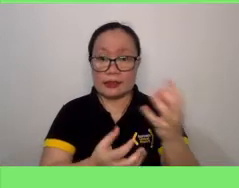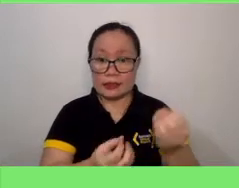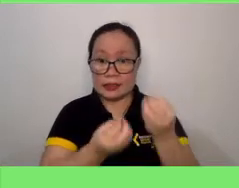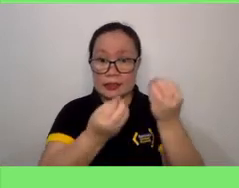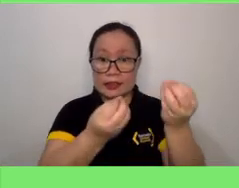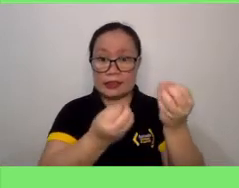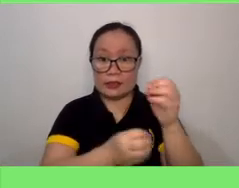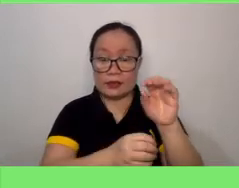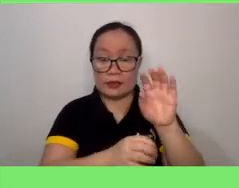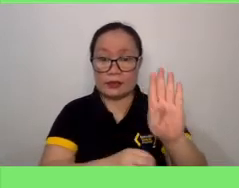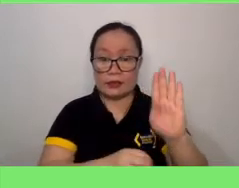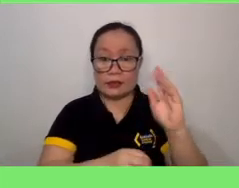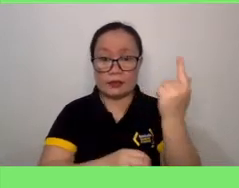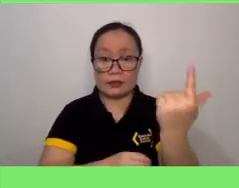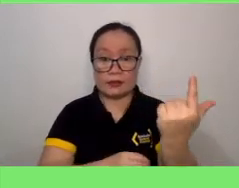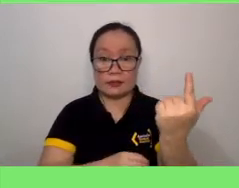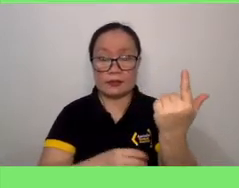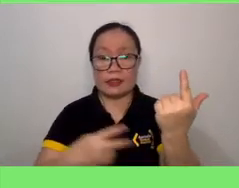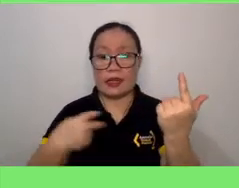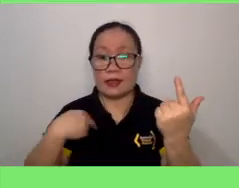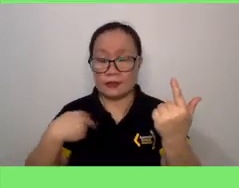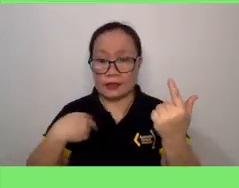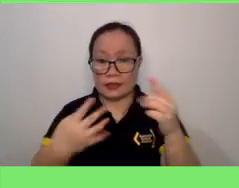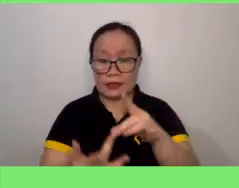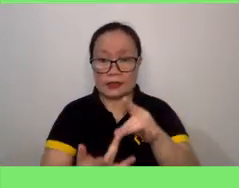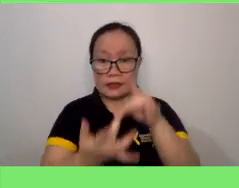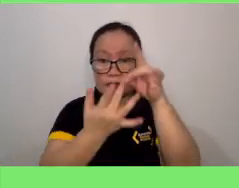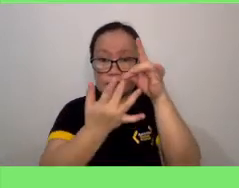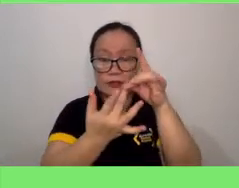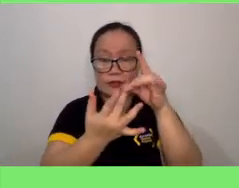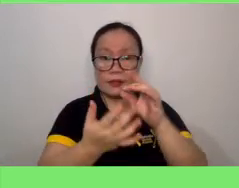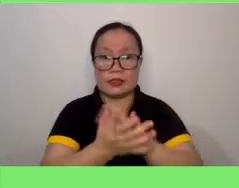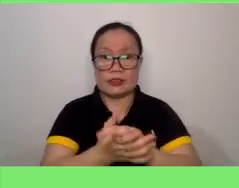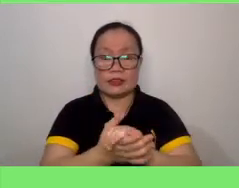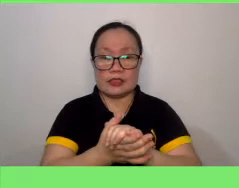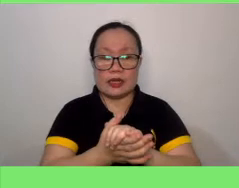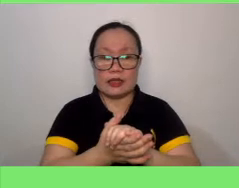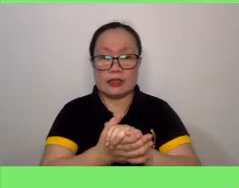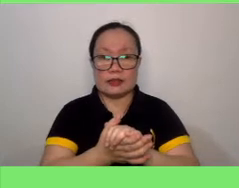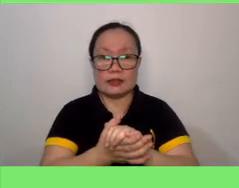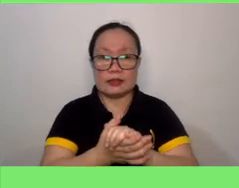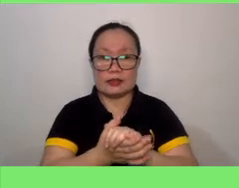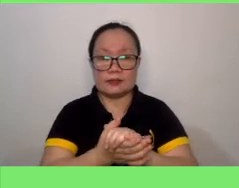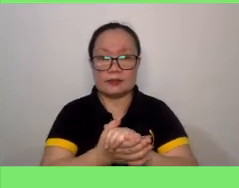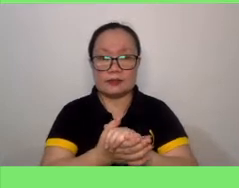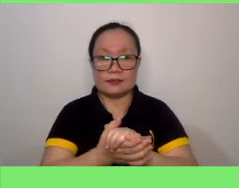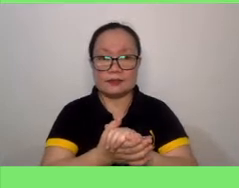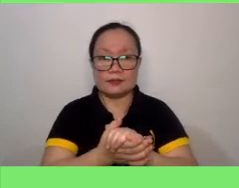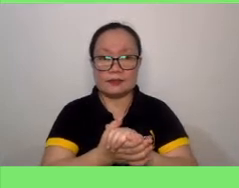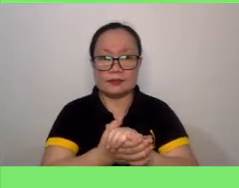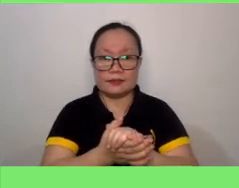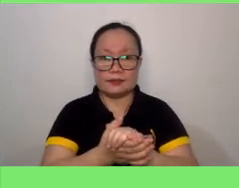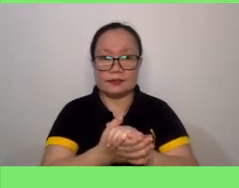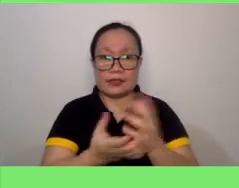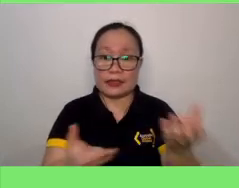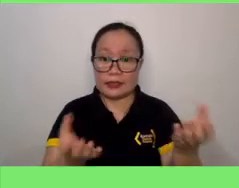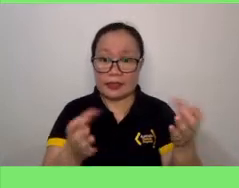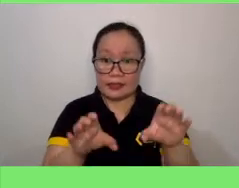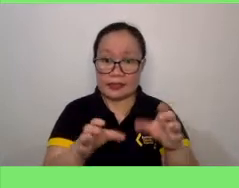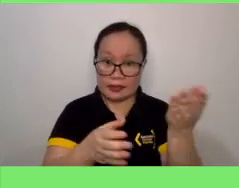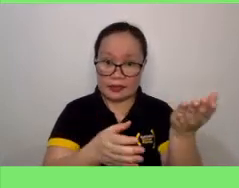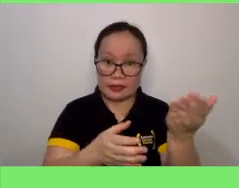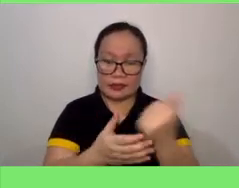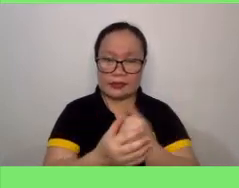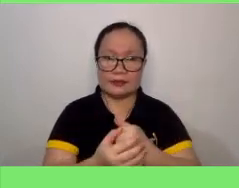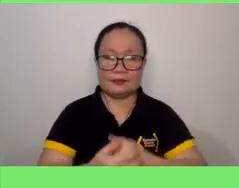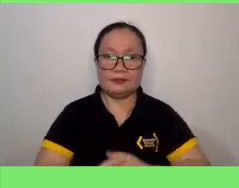Okay? Meron tayong special case ng binomial. So, yun po yung i-discuss natin sa special product. So, abangan nyo po